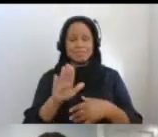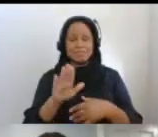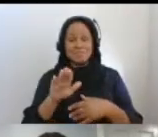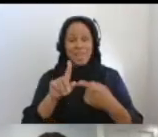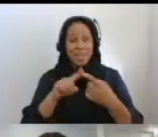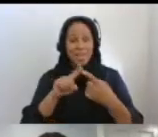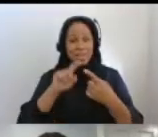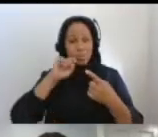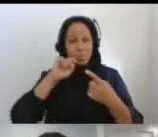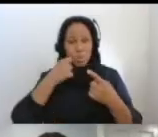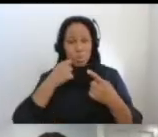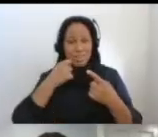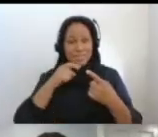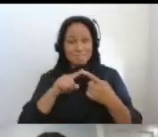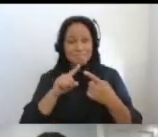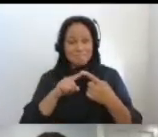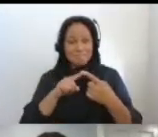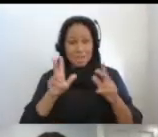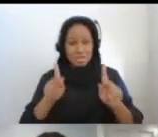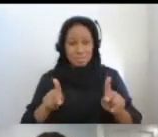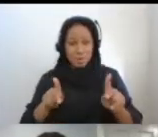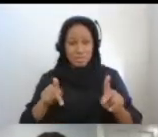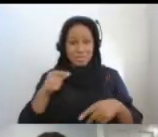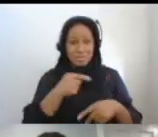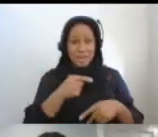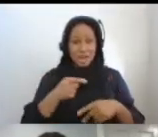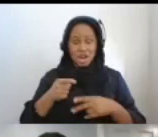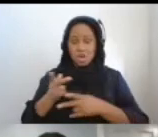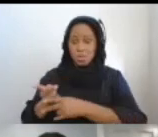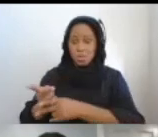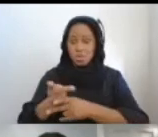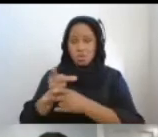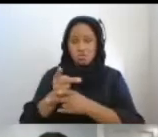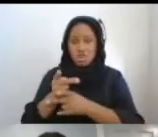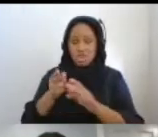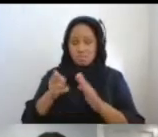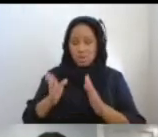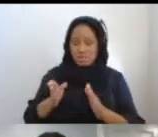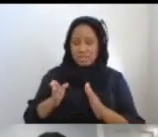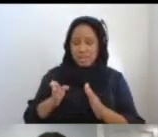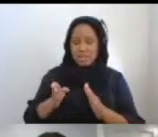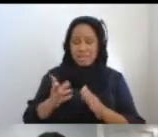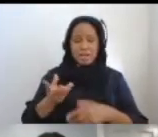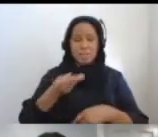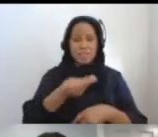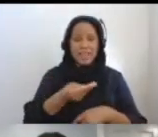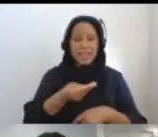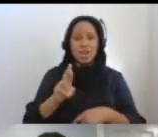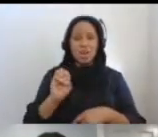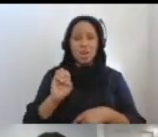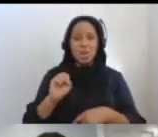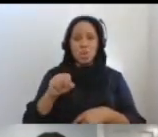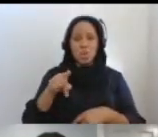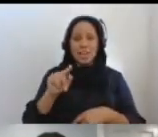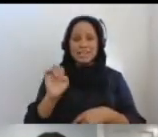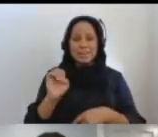this is that the person who will look over the participant, who will provide that respite service,